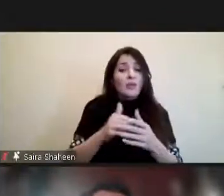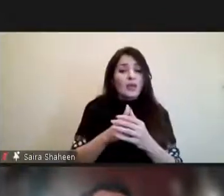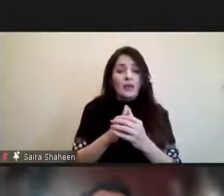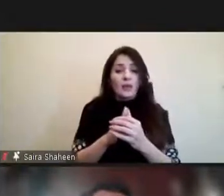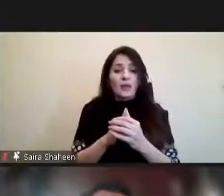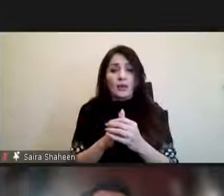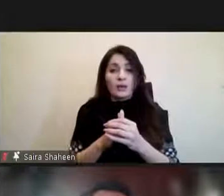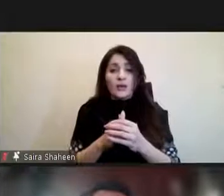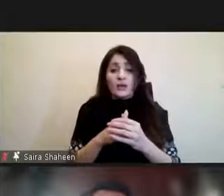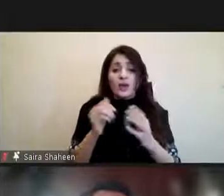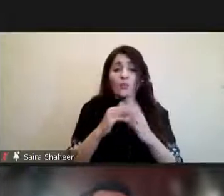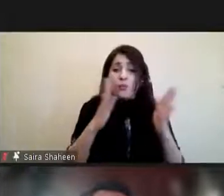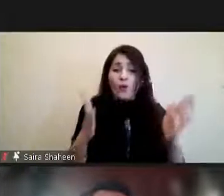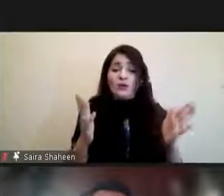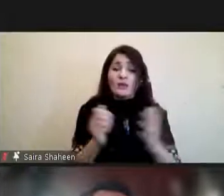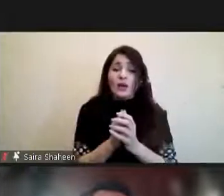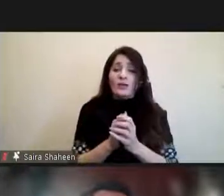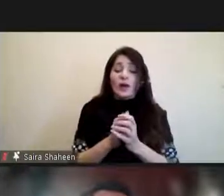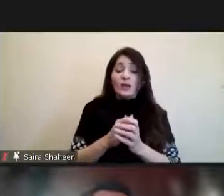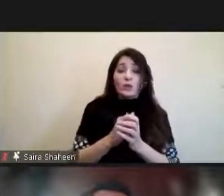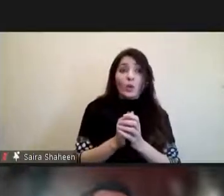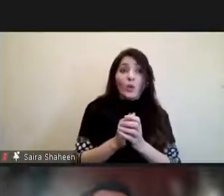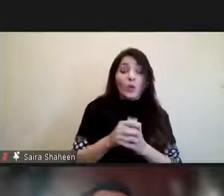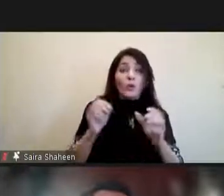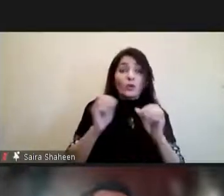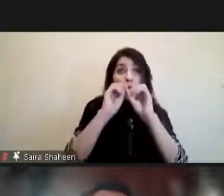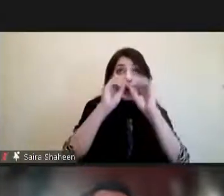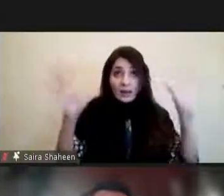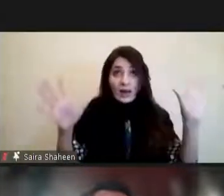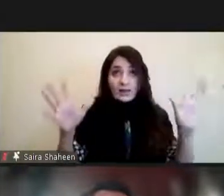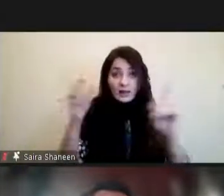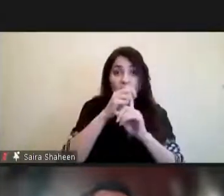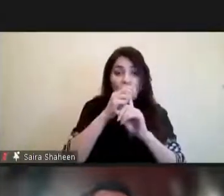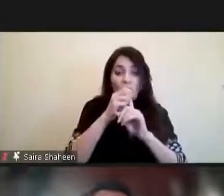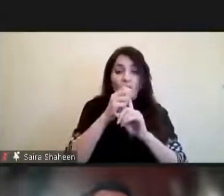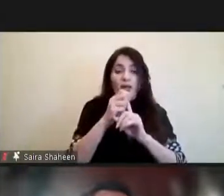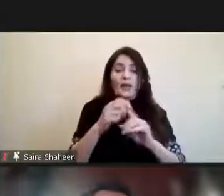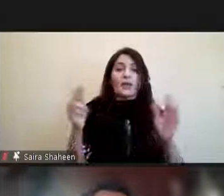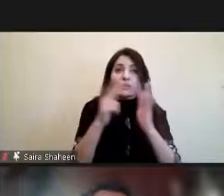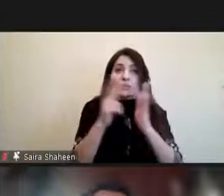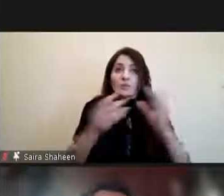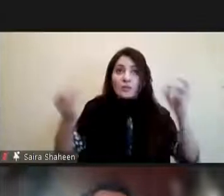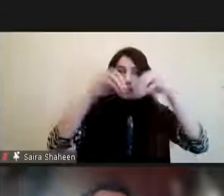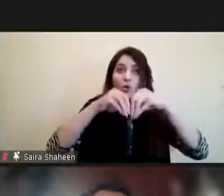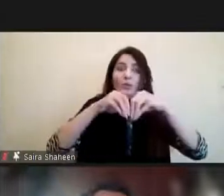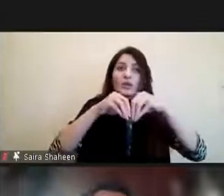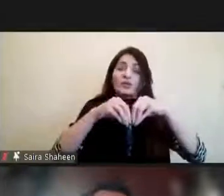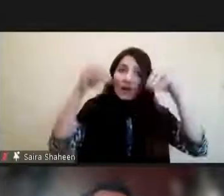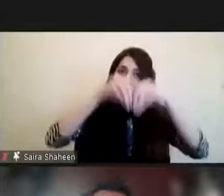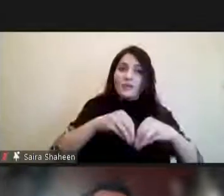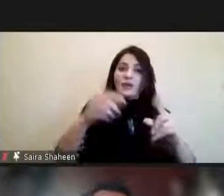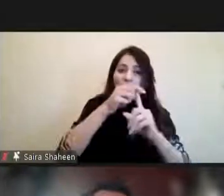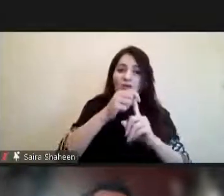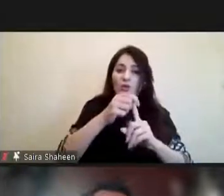it has also helped us highlight that there are barriers that exist for the digital inclusion of people with disabilities. We categorize them in 5